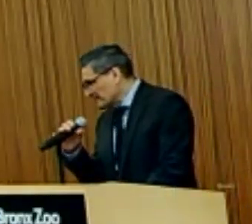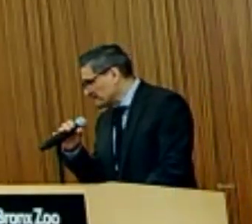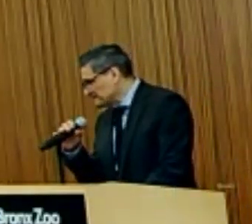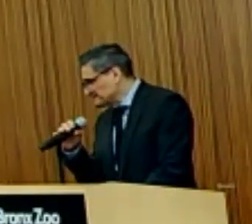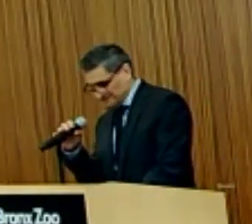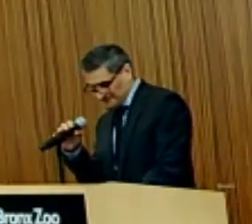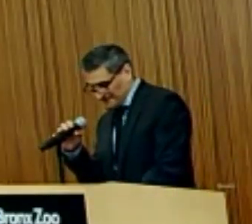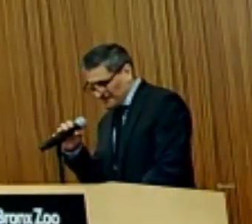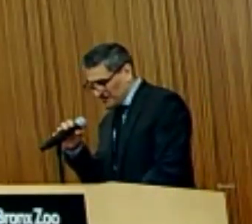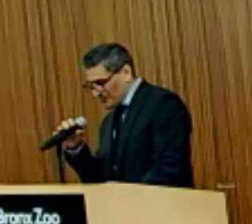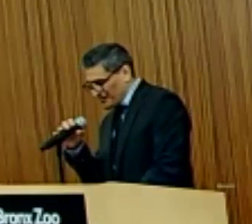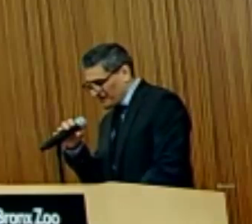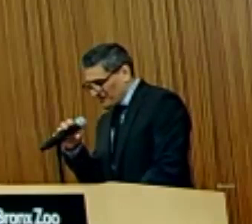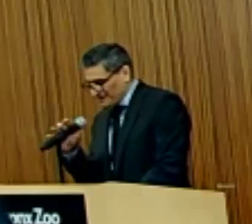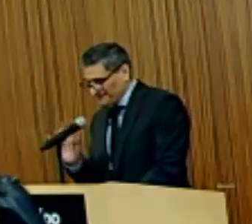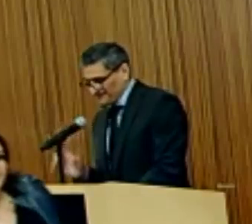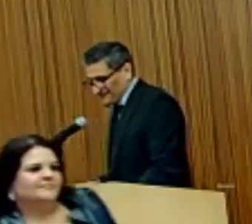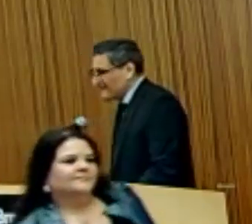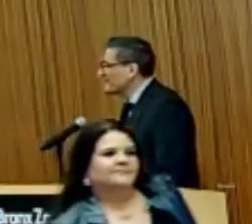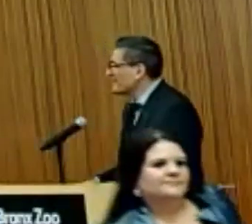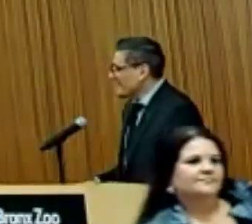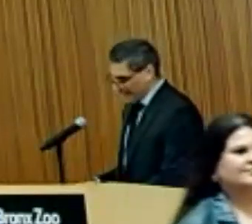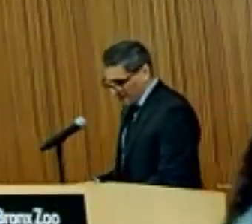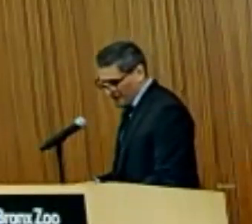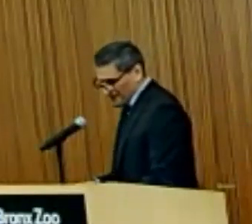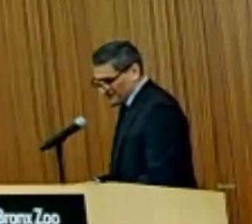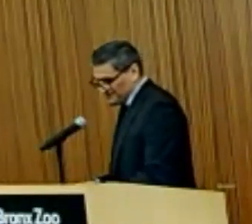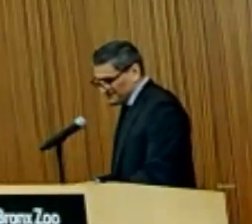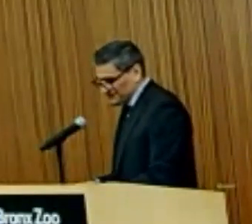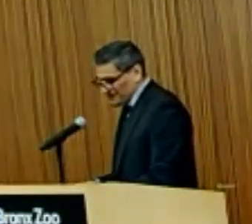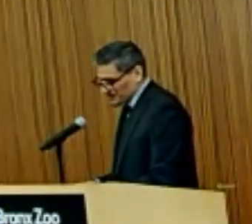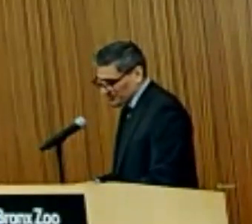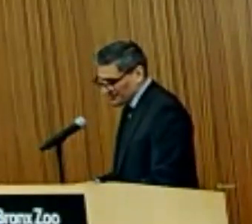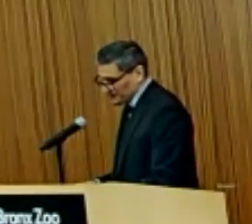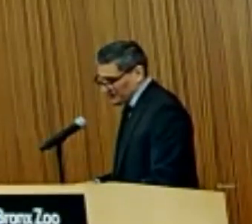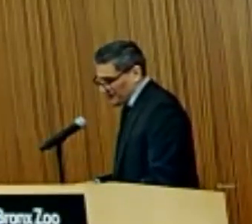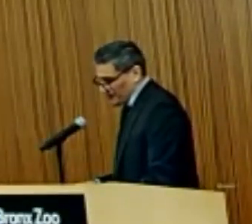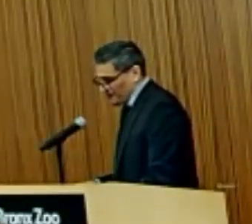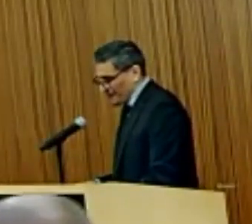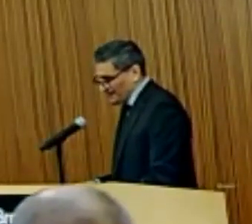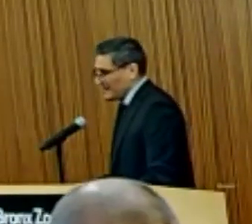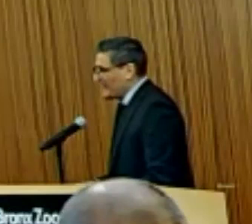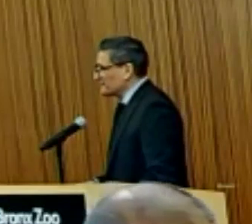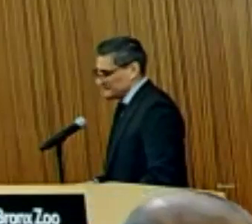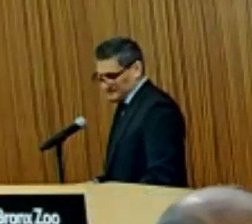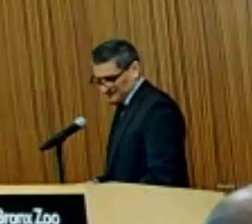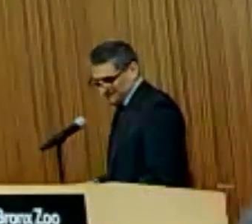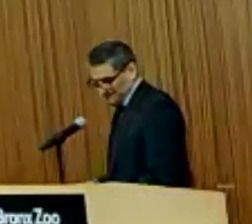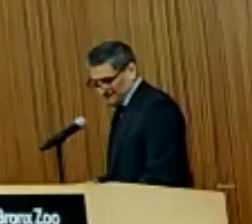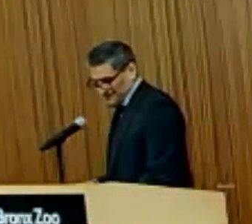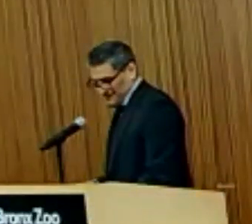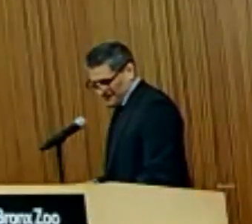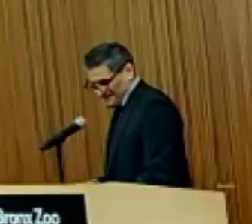good morning good morning everyone and Welcome to our 2024 fair housing